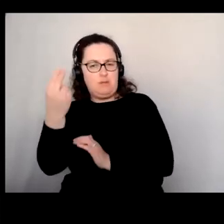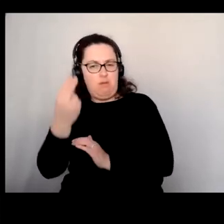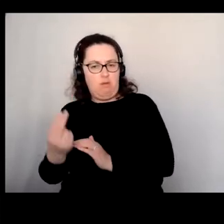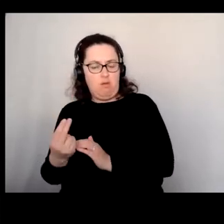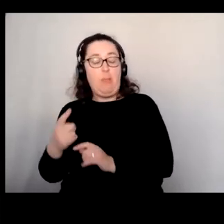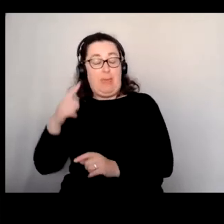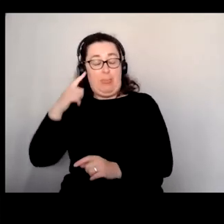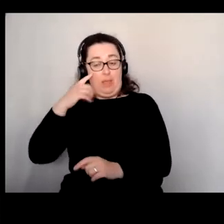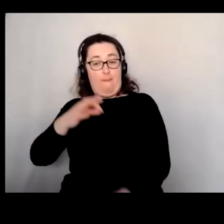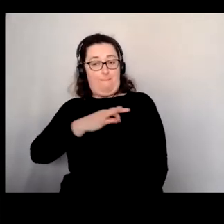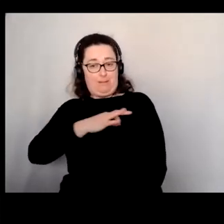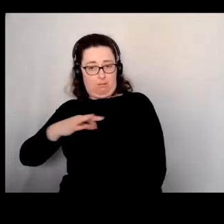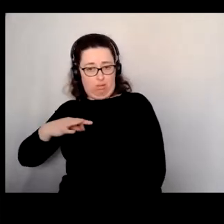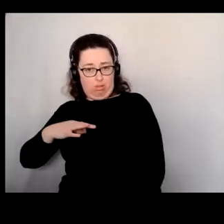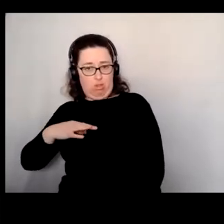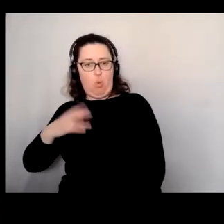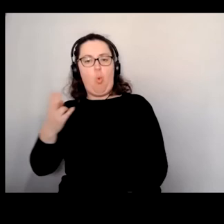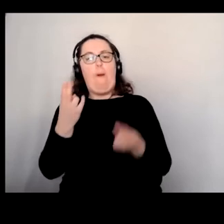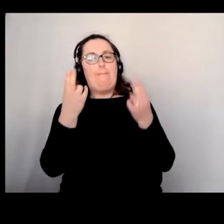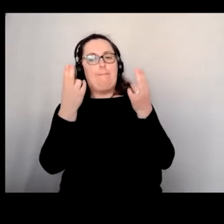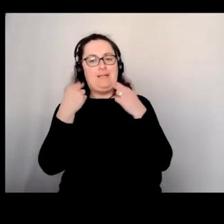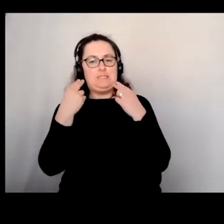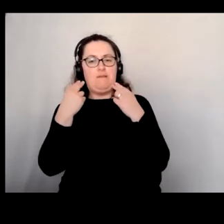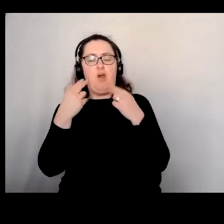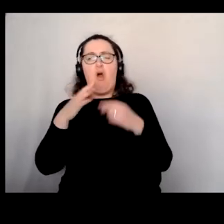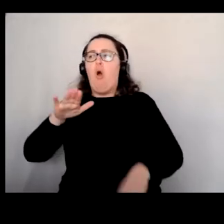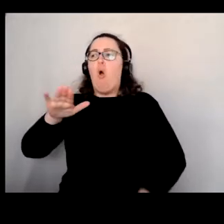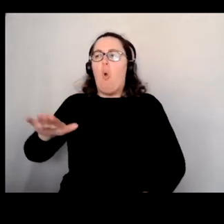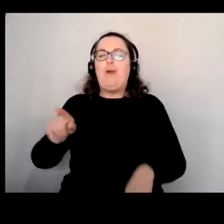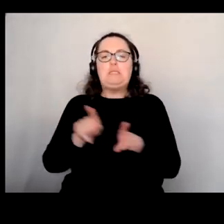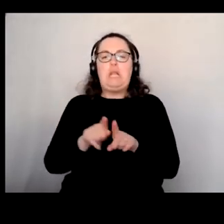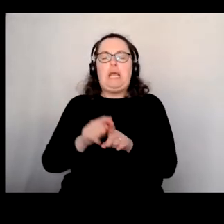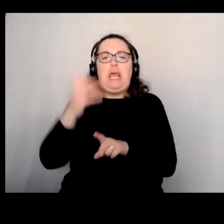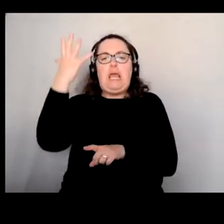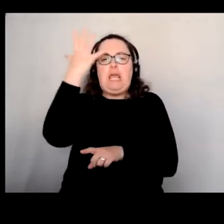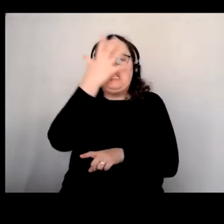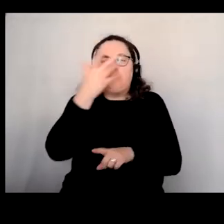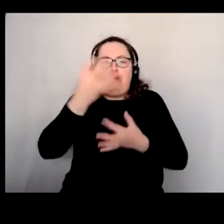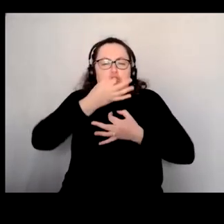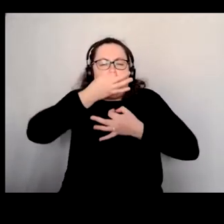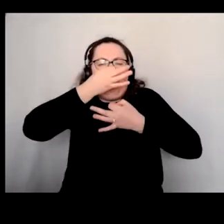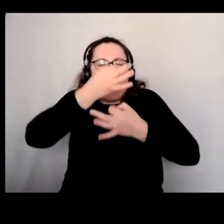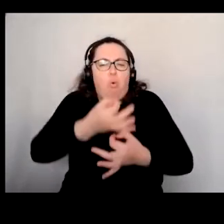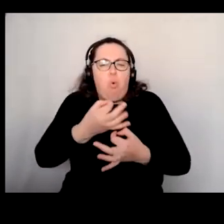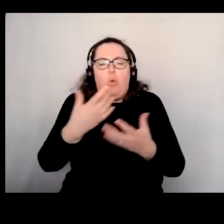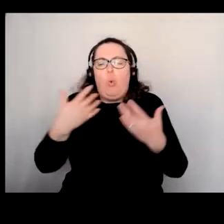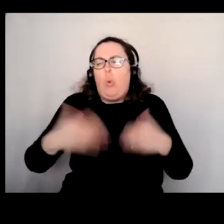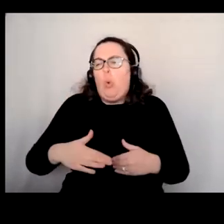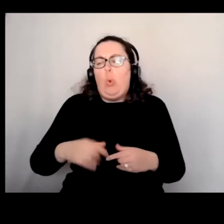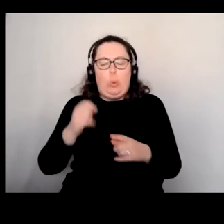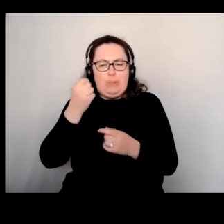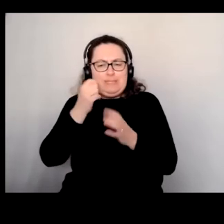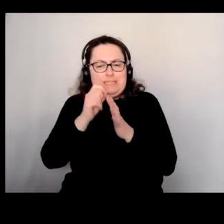is. It's either medicalized or it's this passive inspiration porn idea